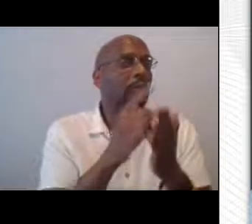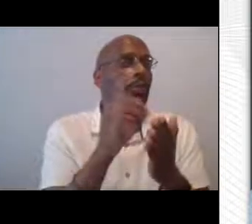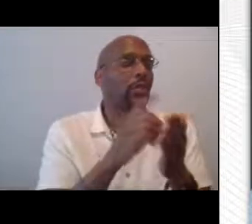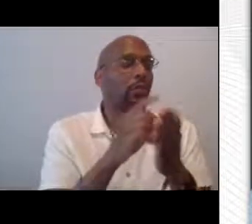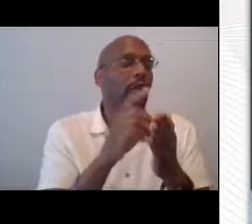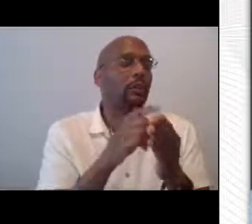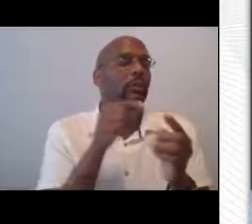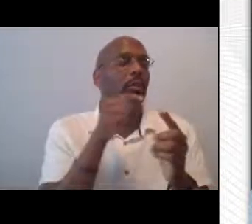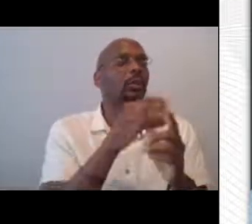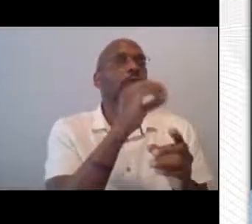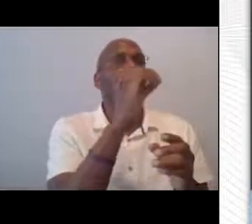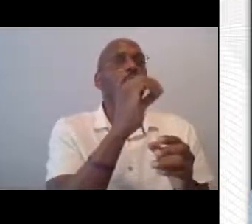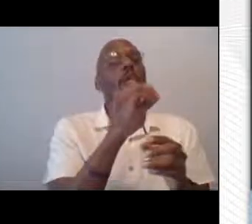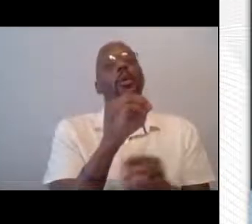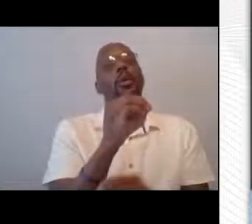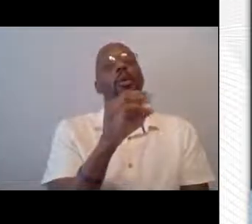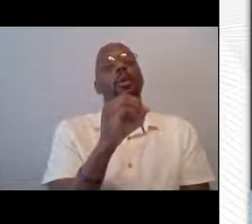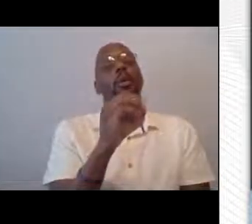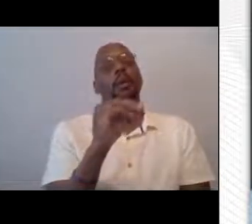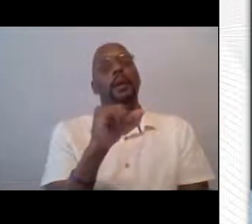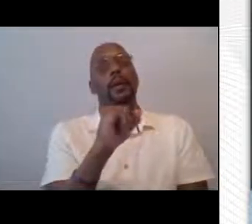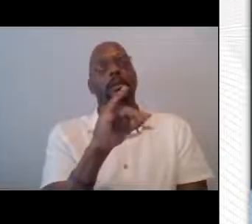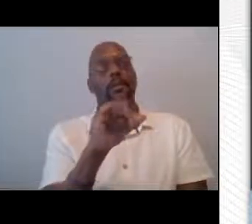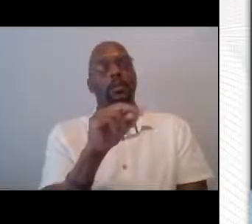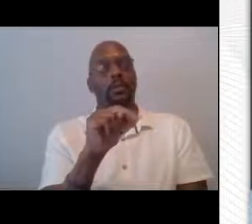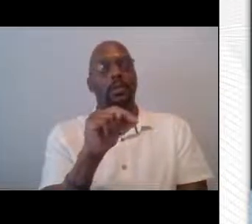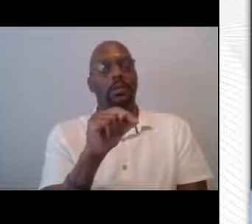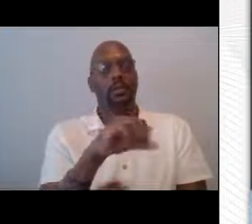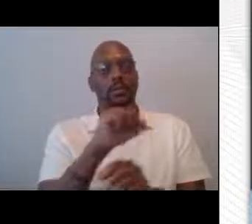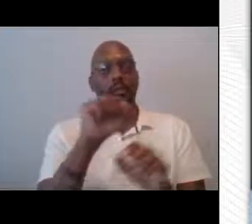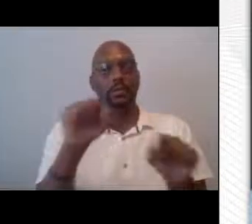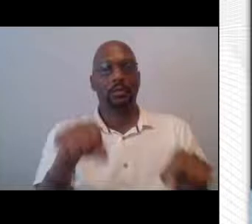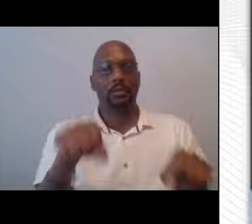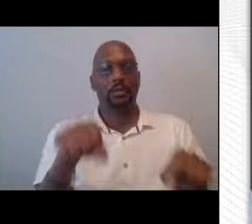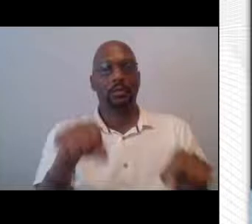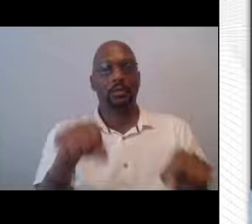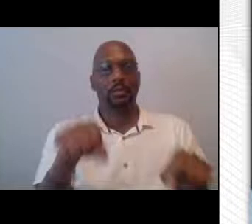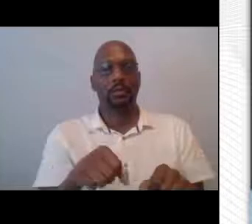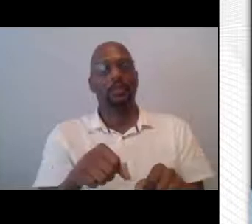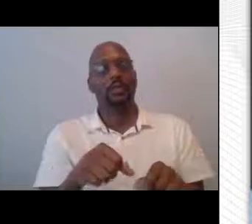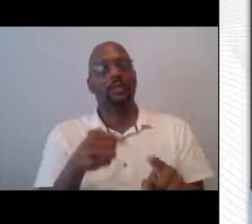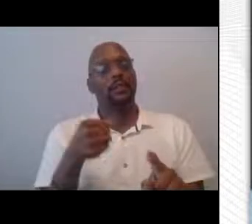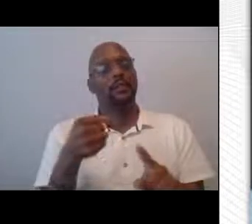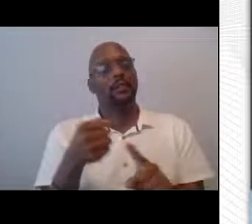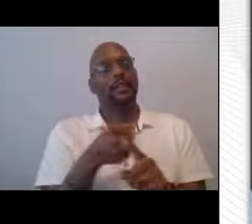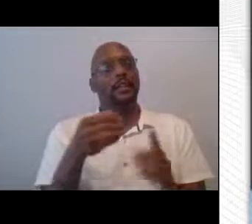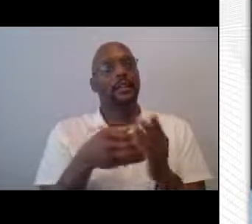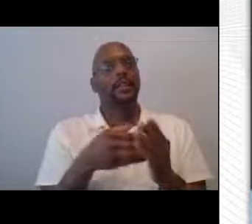emission transportation system that will be key in the fight against the climate crisis.